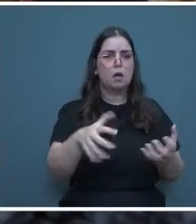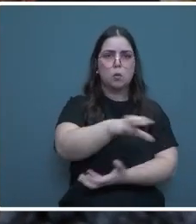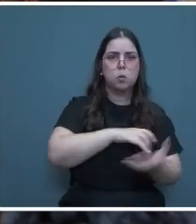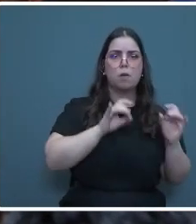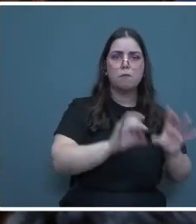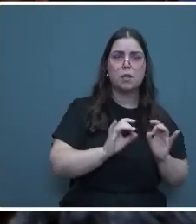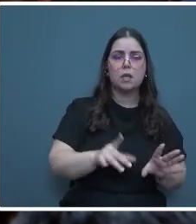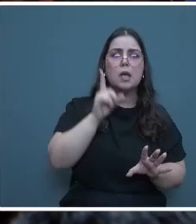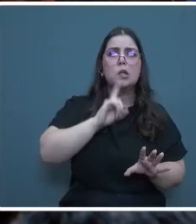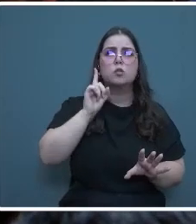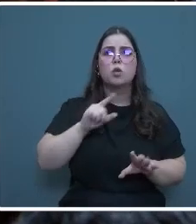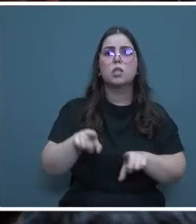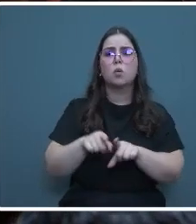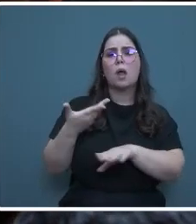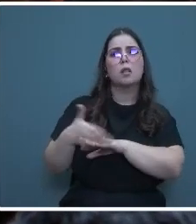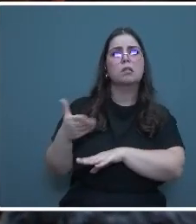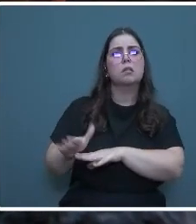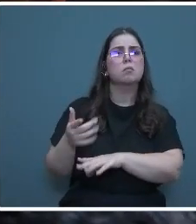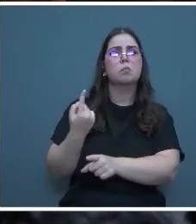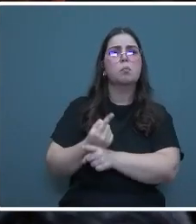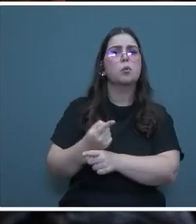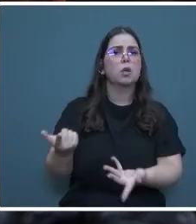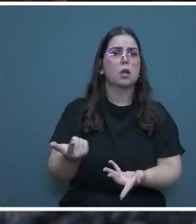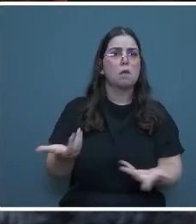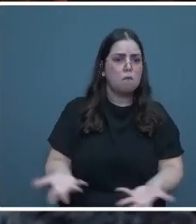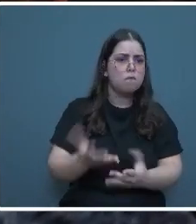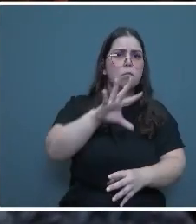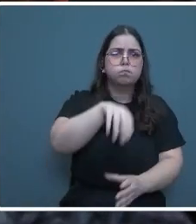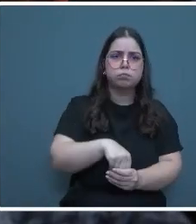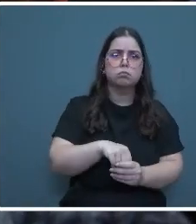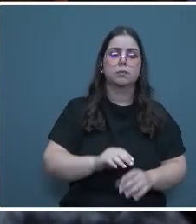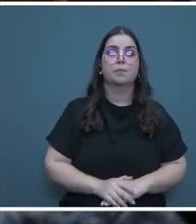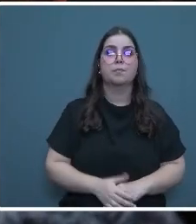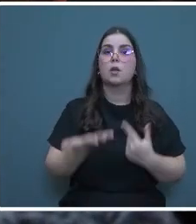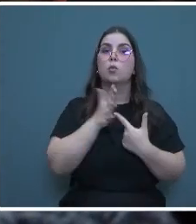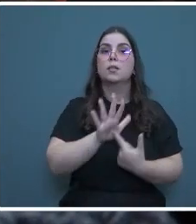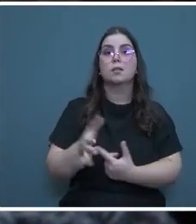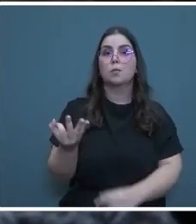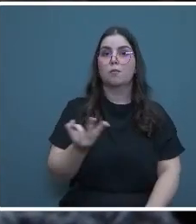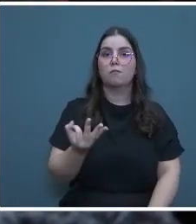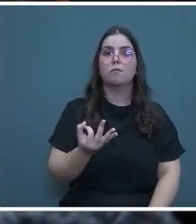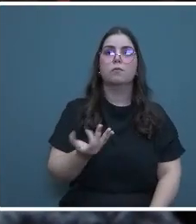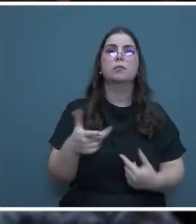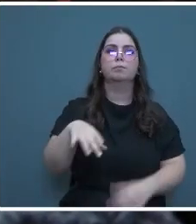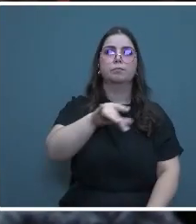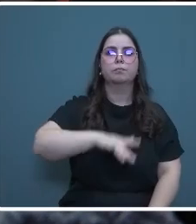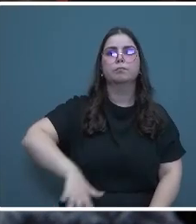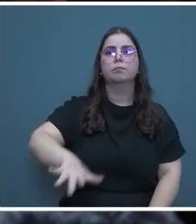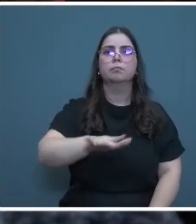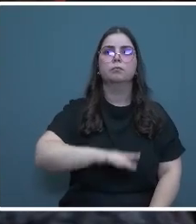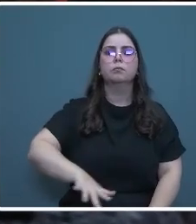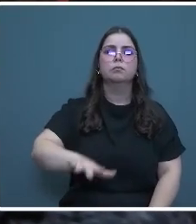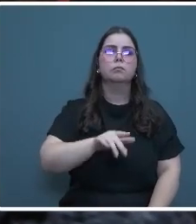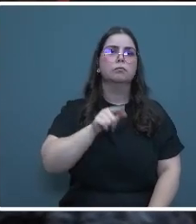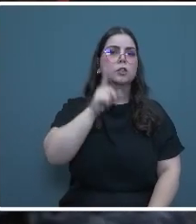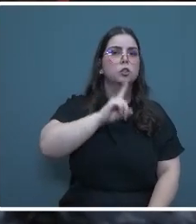women should not be part of this, of this process. Mm-hmm. There is a good example of what women in Burundi are doing, where